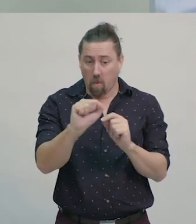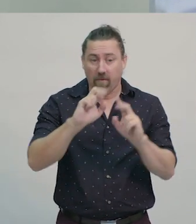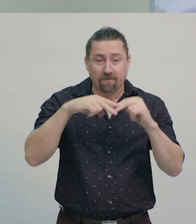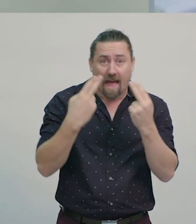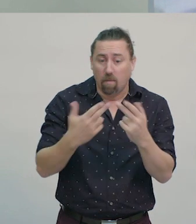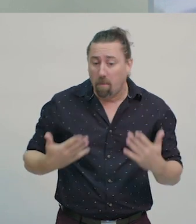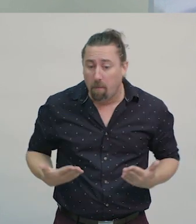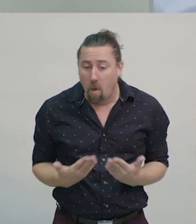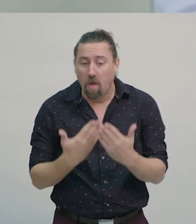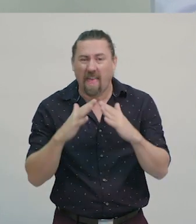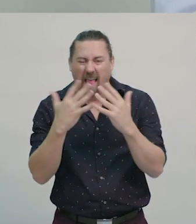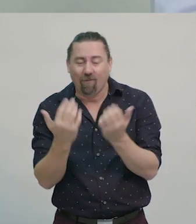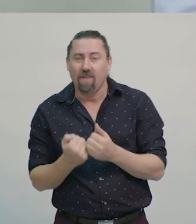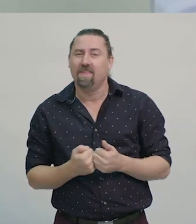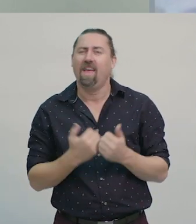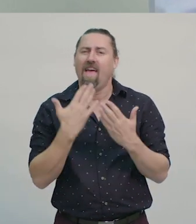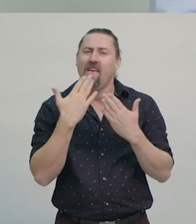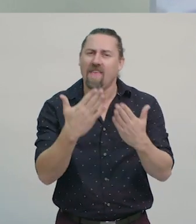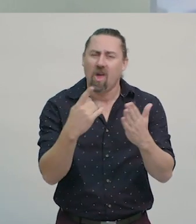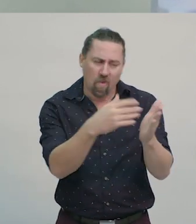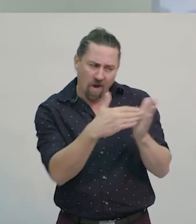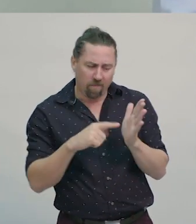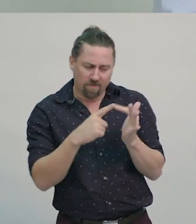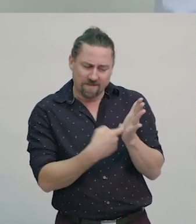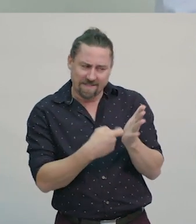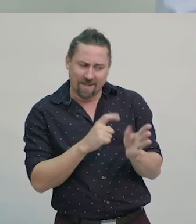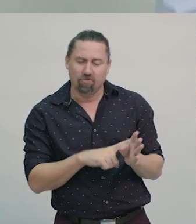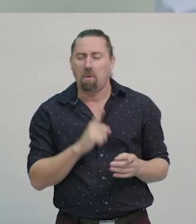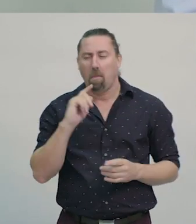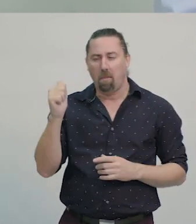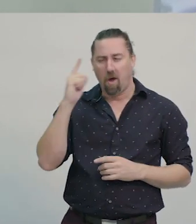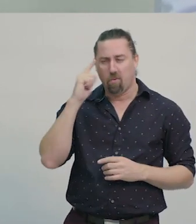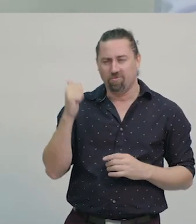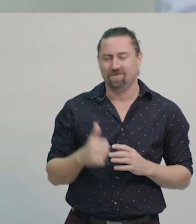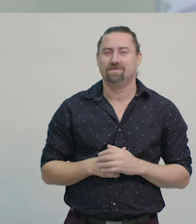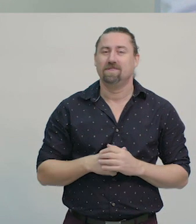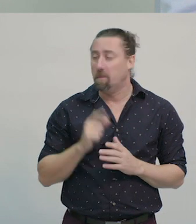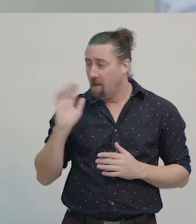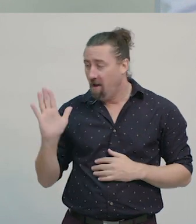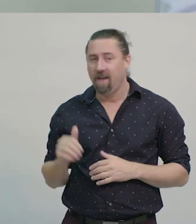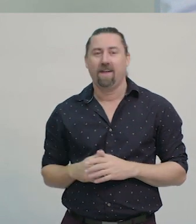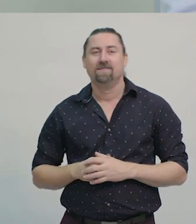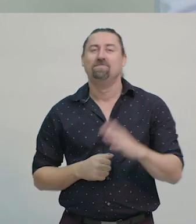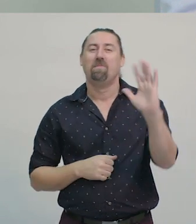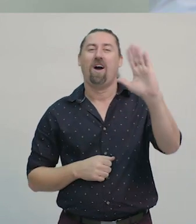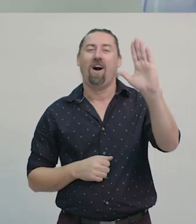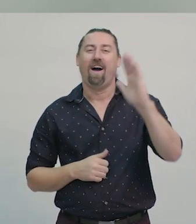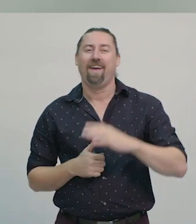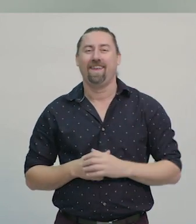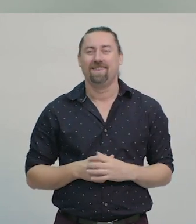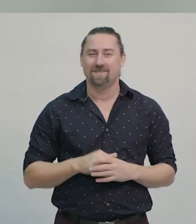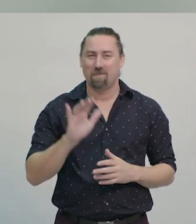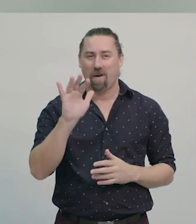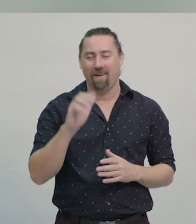family members. Thanks for helping me today, Terry. No problem, Anne. My pleasure. Bye, Anne. Bye, everyone.